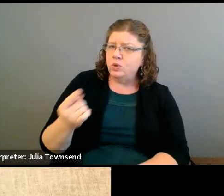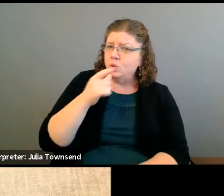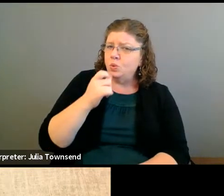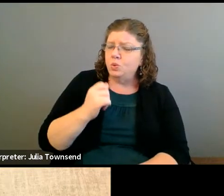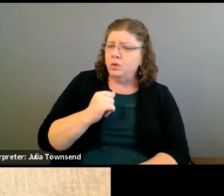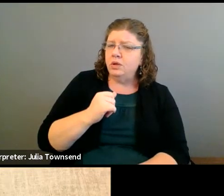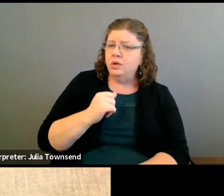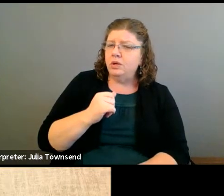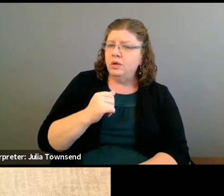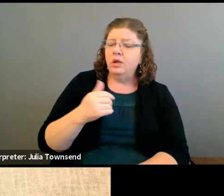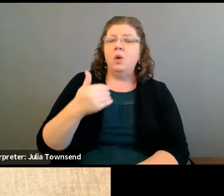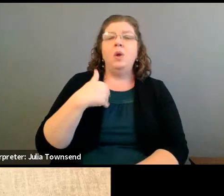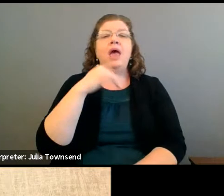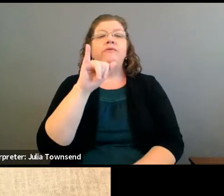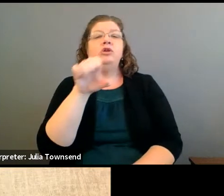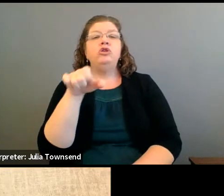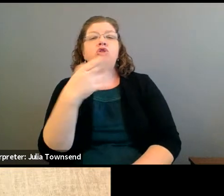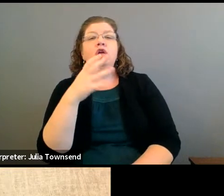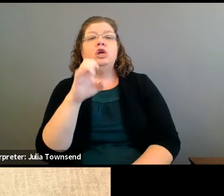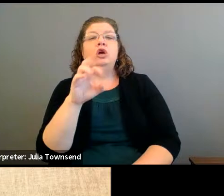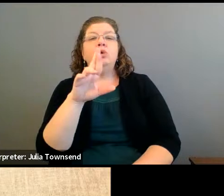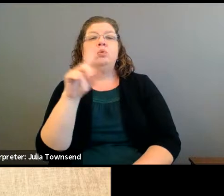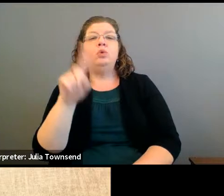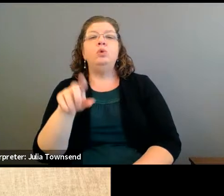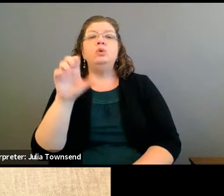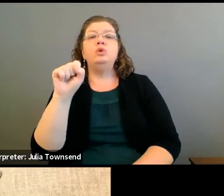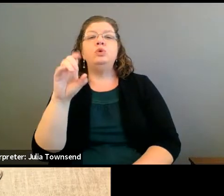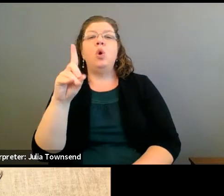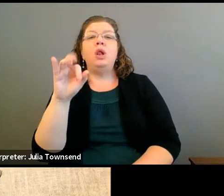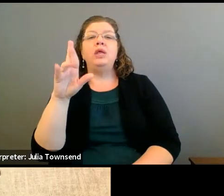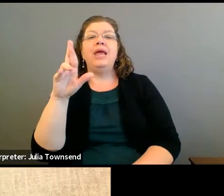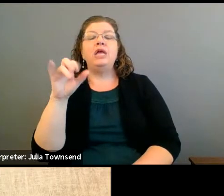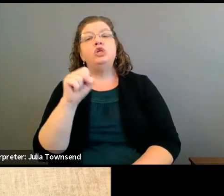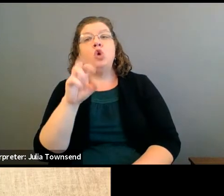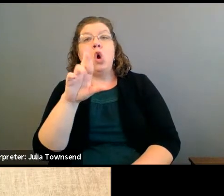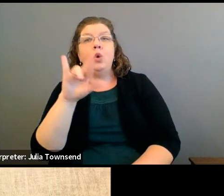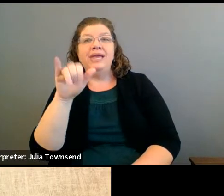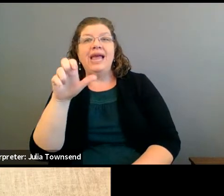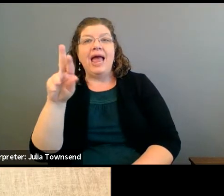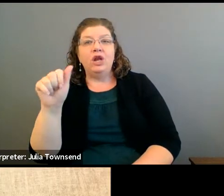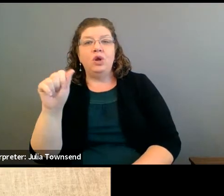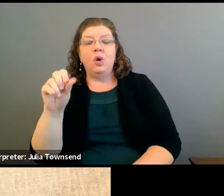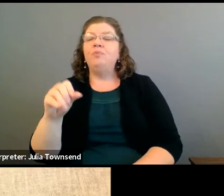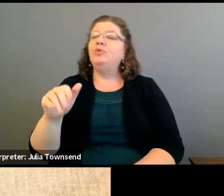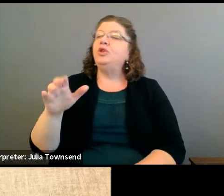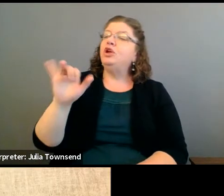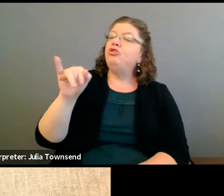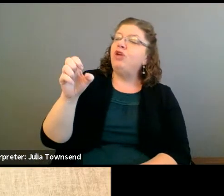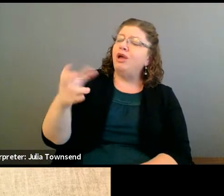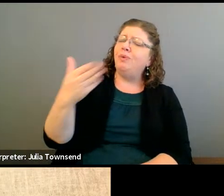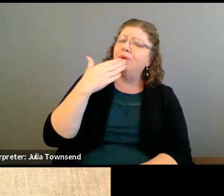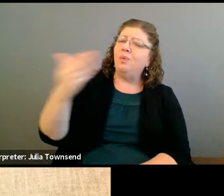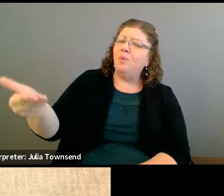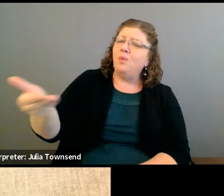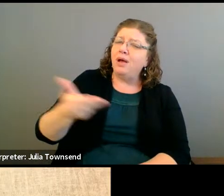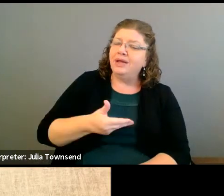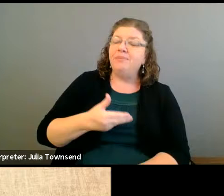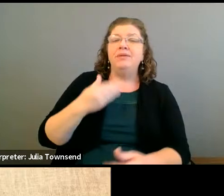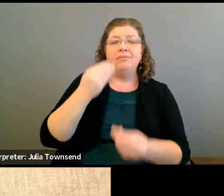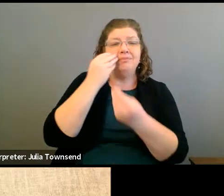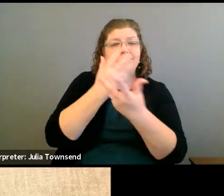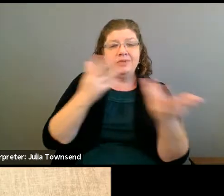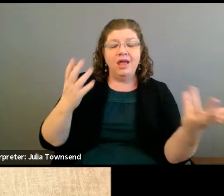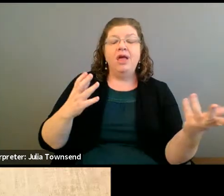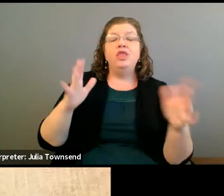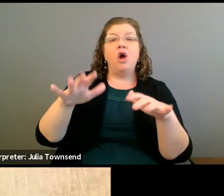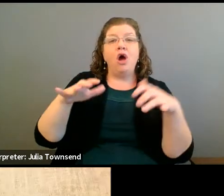We have Joshua Cruz Soriano. Joshua, welcome. And Joshua, please let the board members, our audience, and our staff